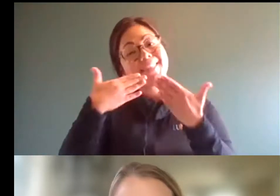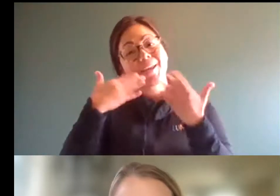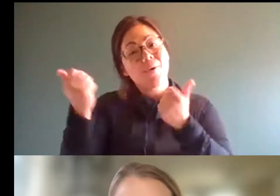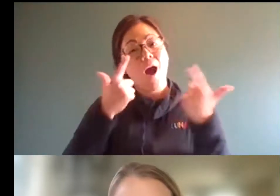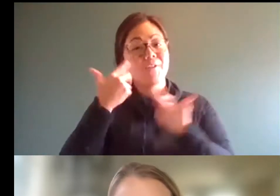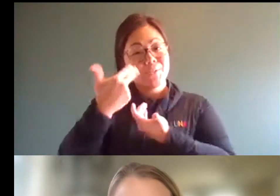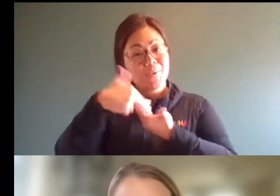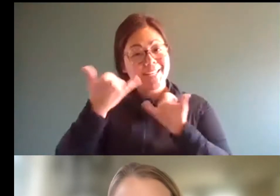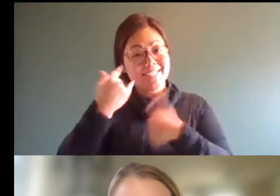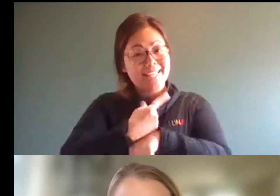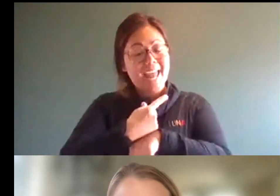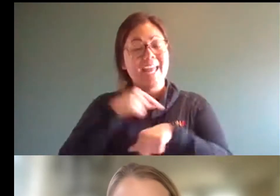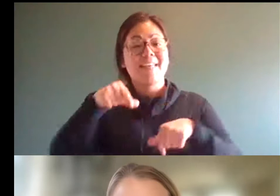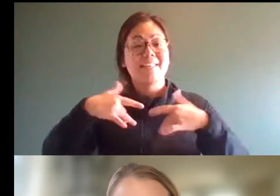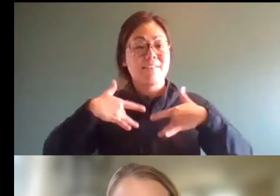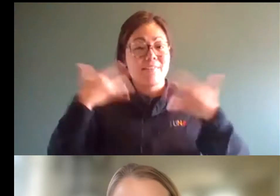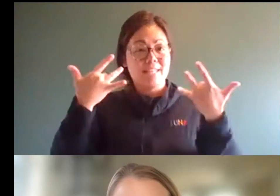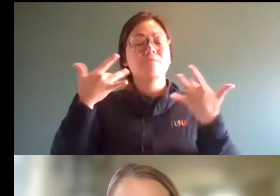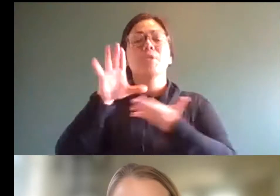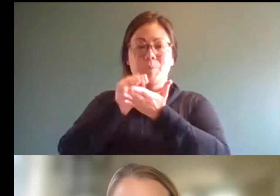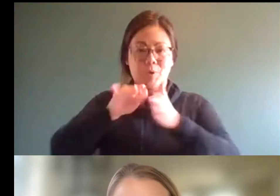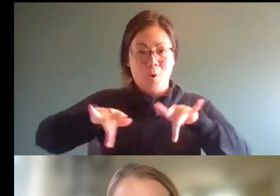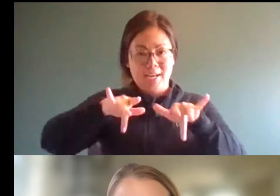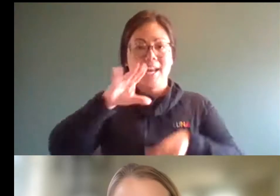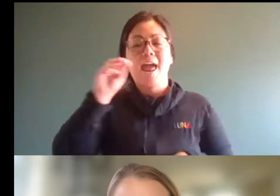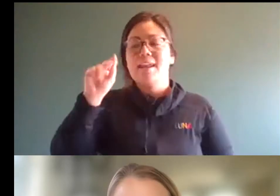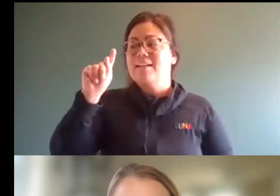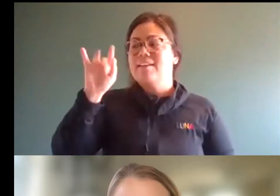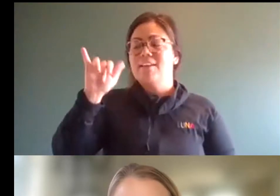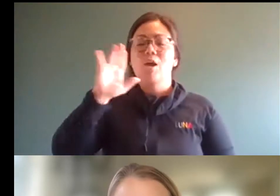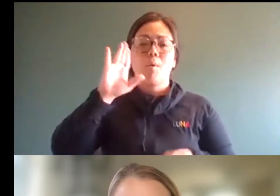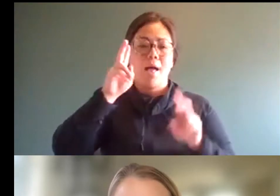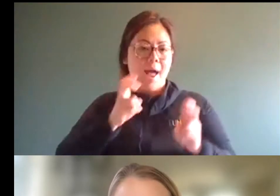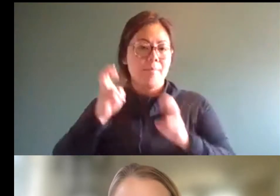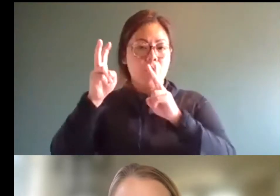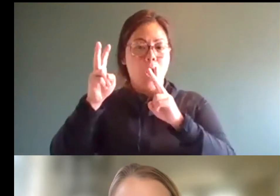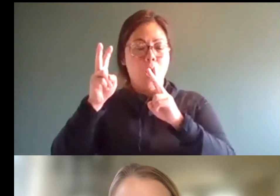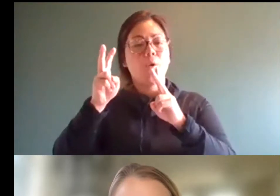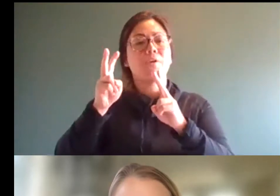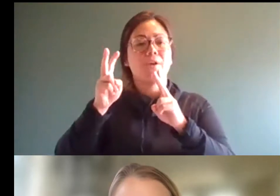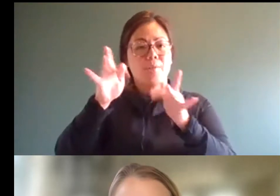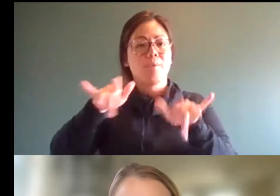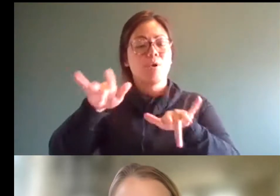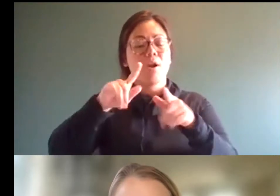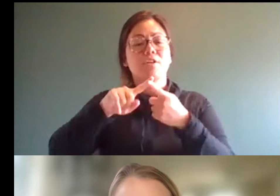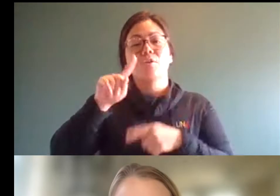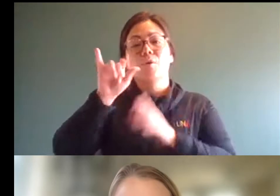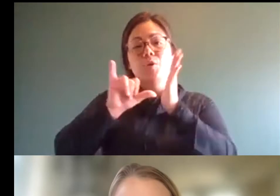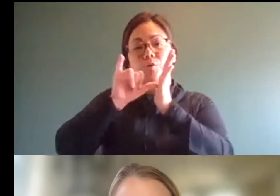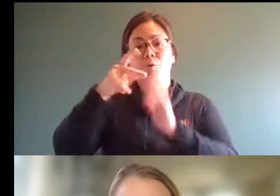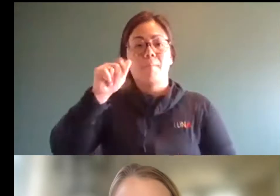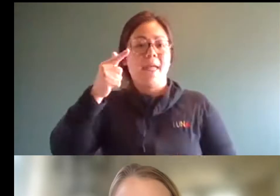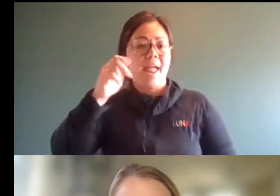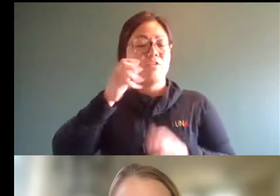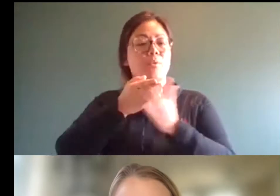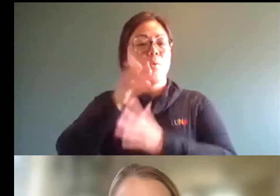us today. This event has been recorded, and Tiffany will be uploading the recording to the Luna Language Services YouTube page later today for